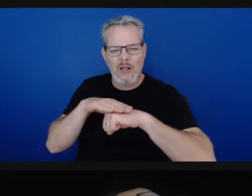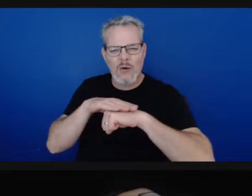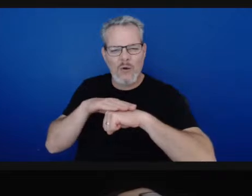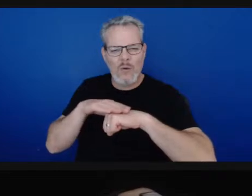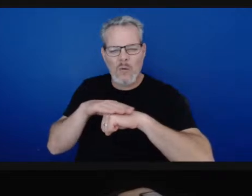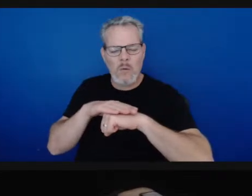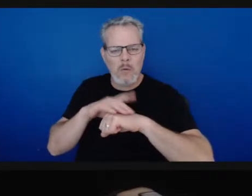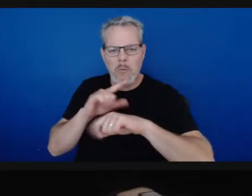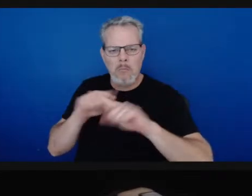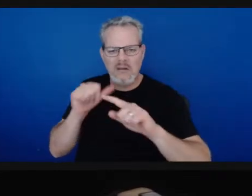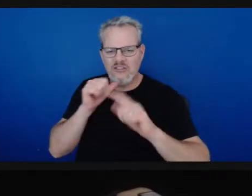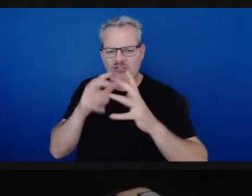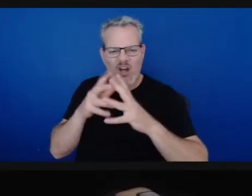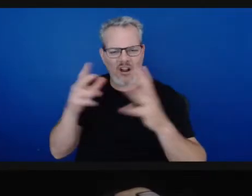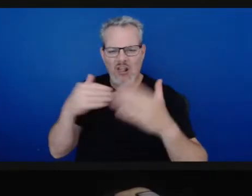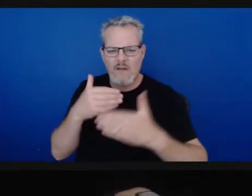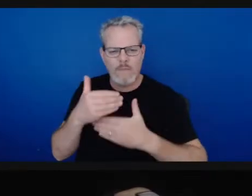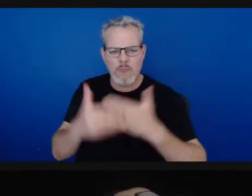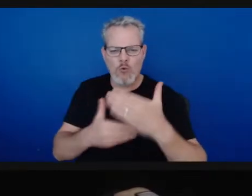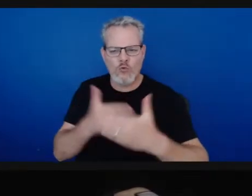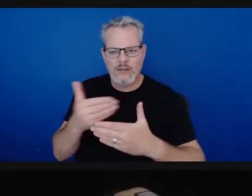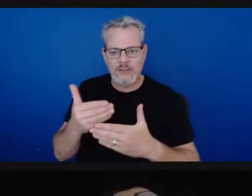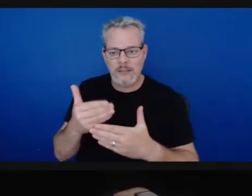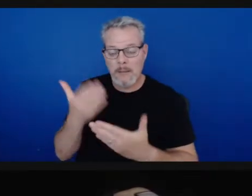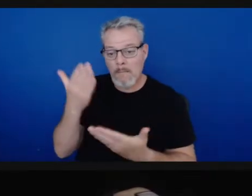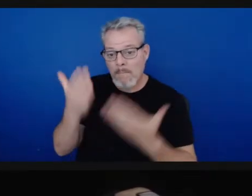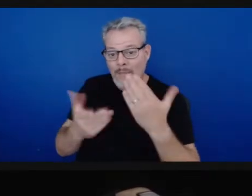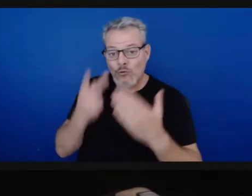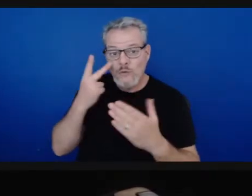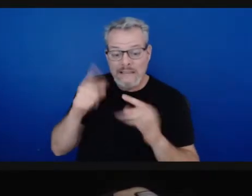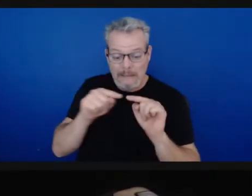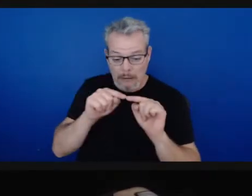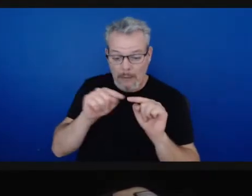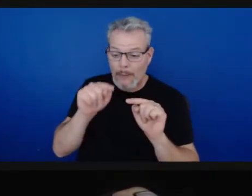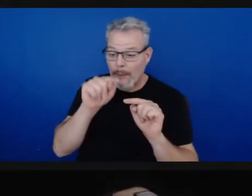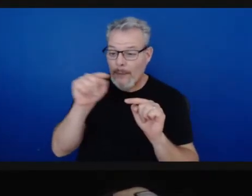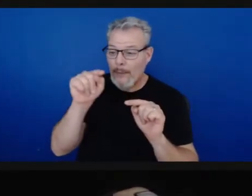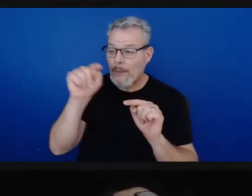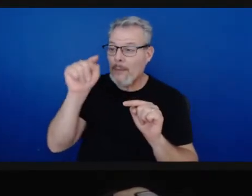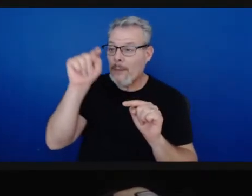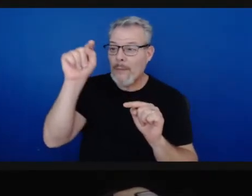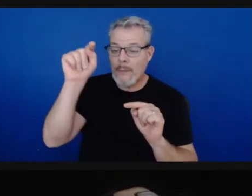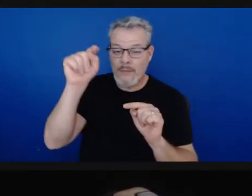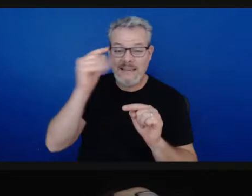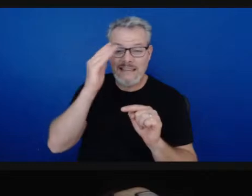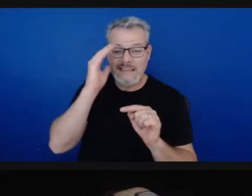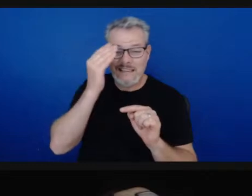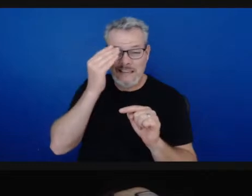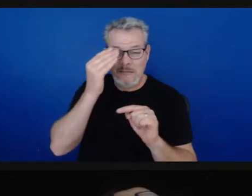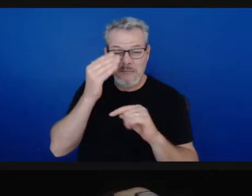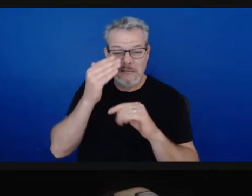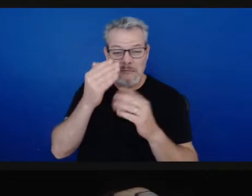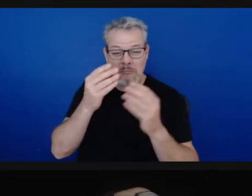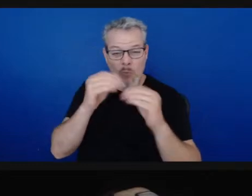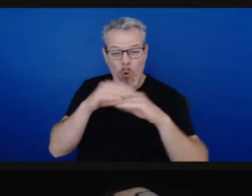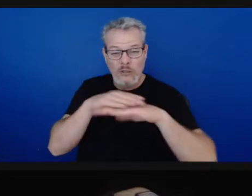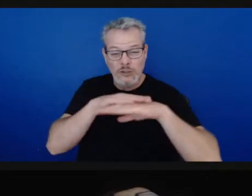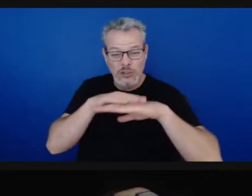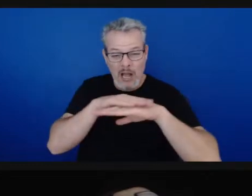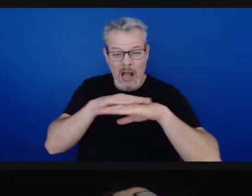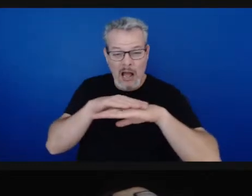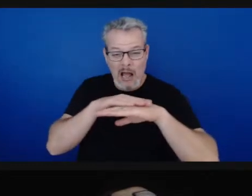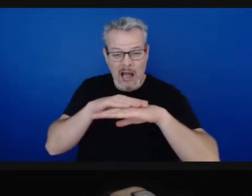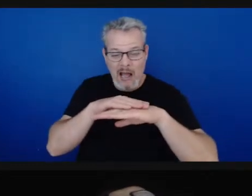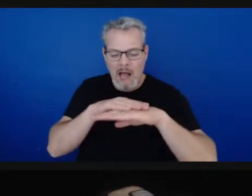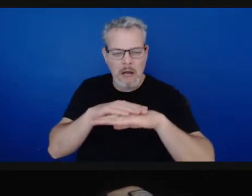that progression. Maybe you could say something like this might look like it's working its way. Maybe that was a little pulse that